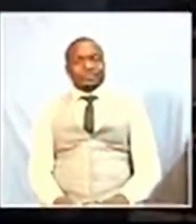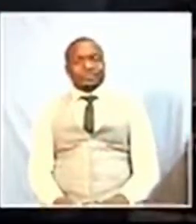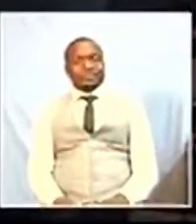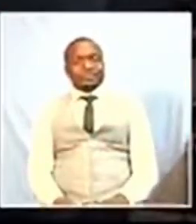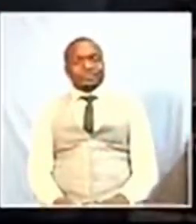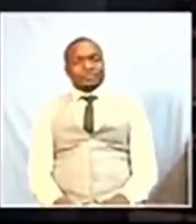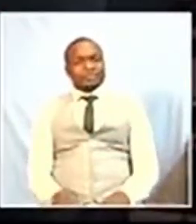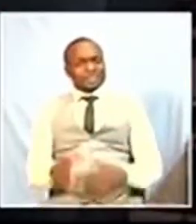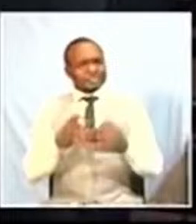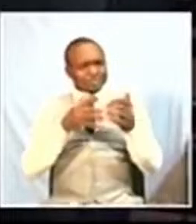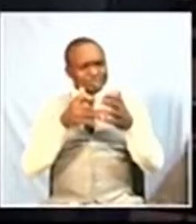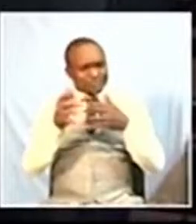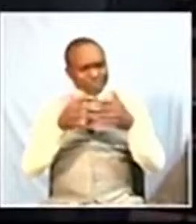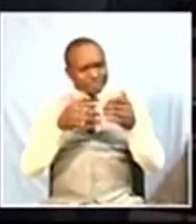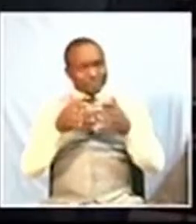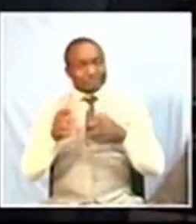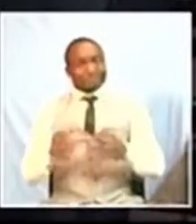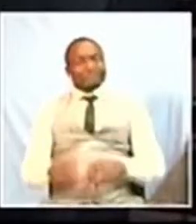Simple.